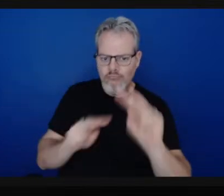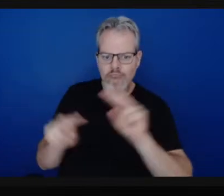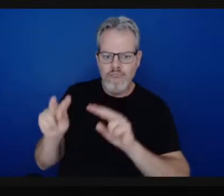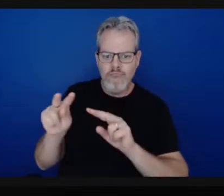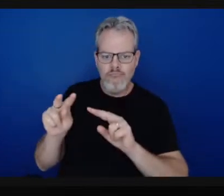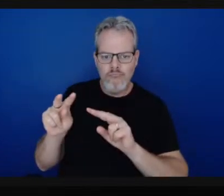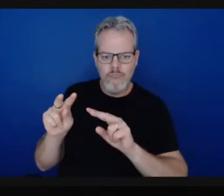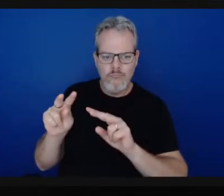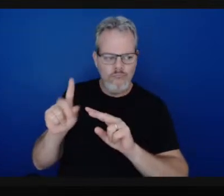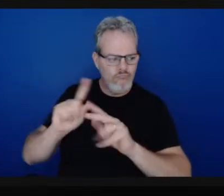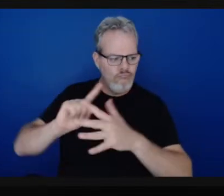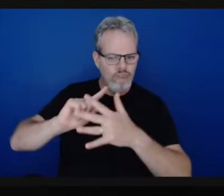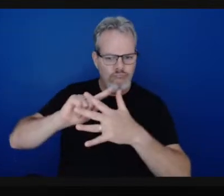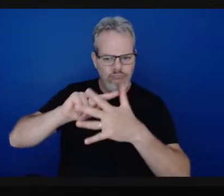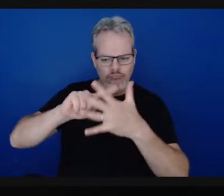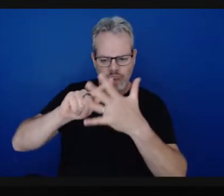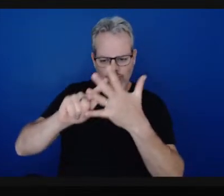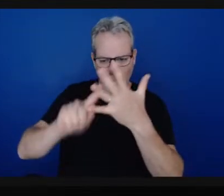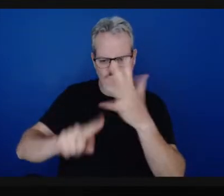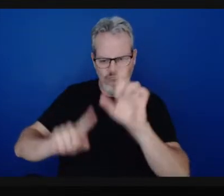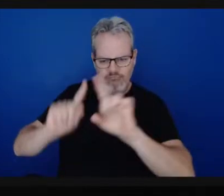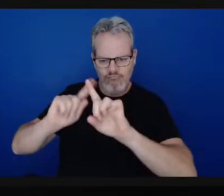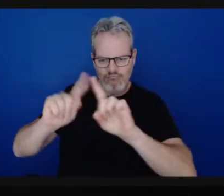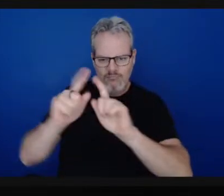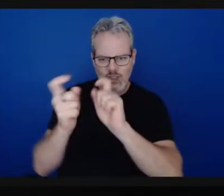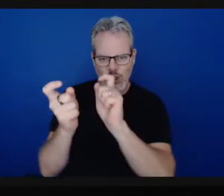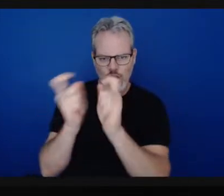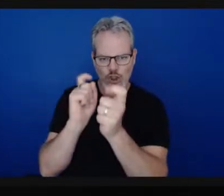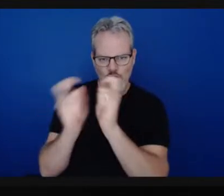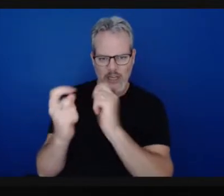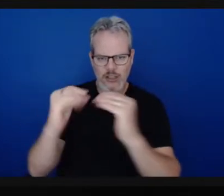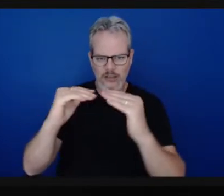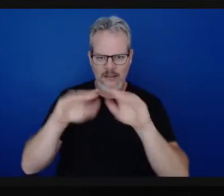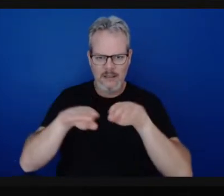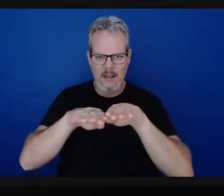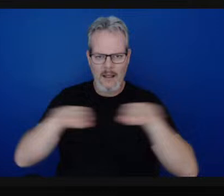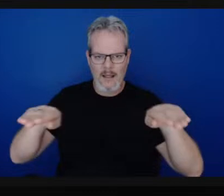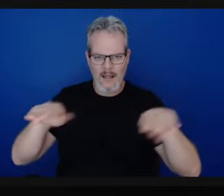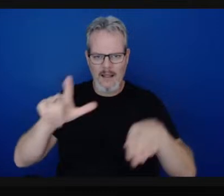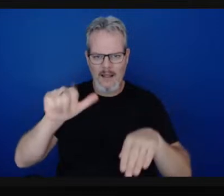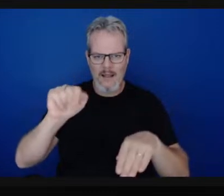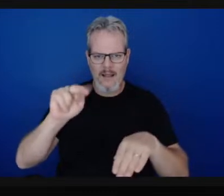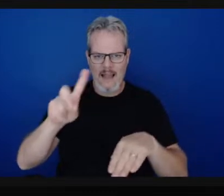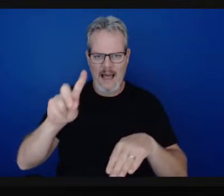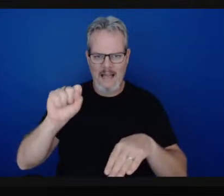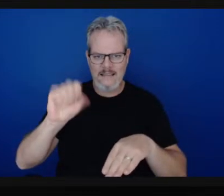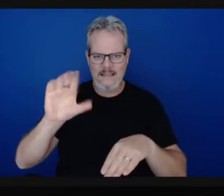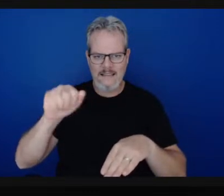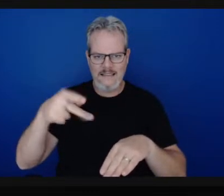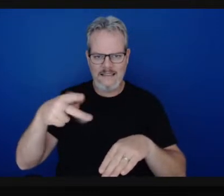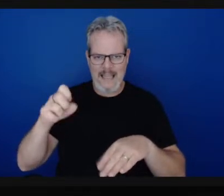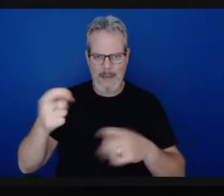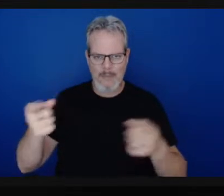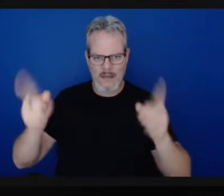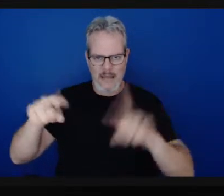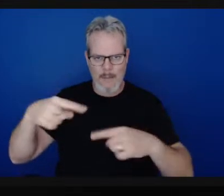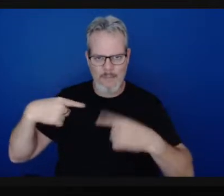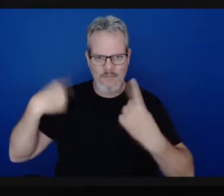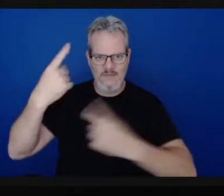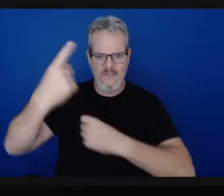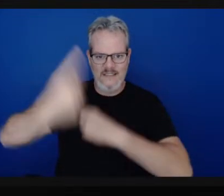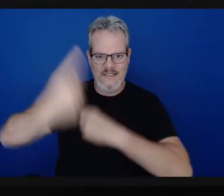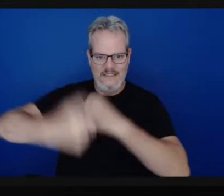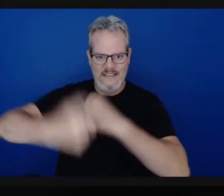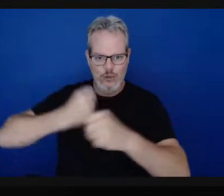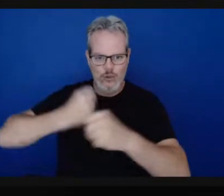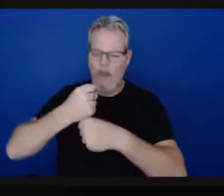all the changes in the landscape that have occurred over the last year here, then make sure to check the alerts and conditions, because there